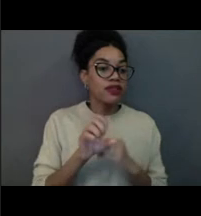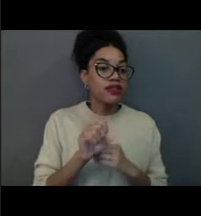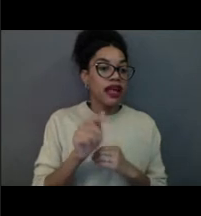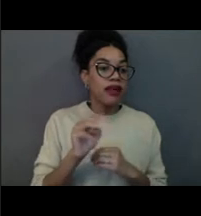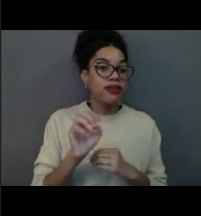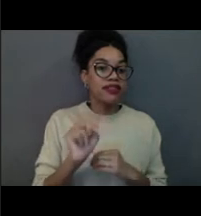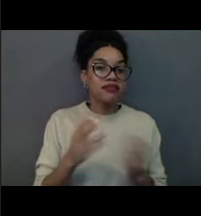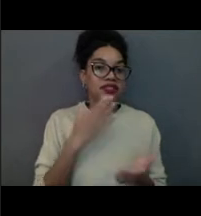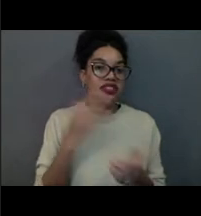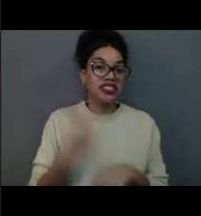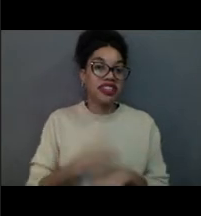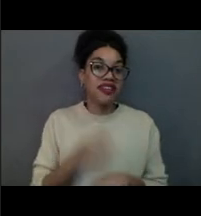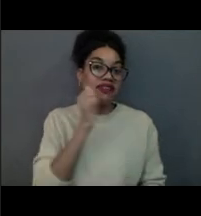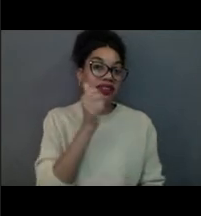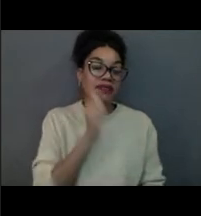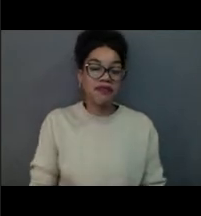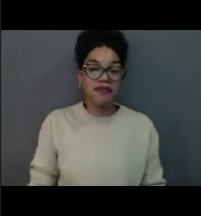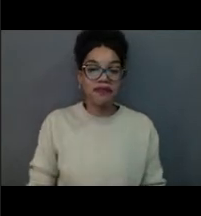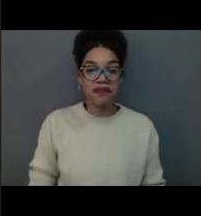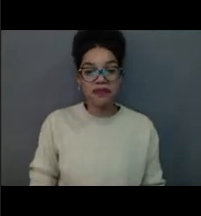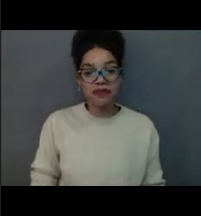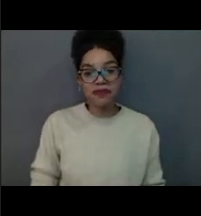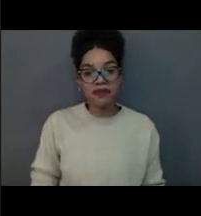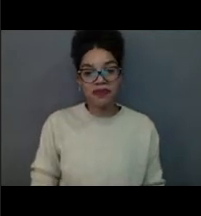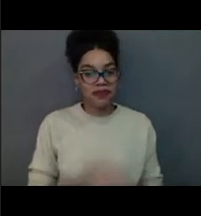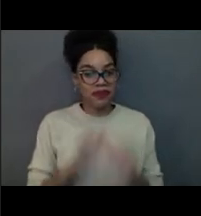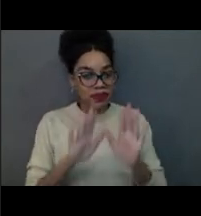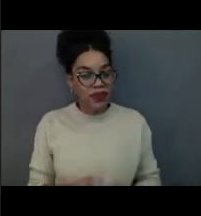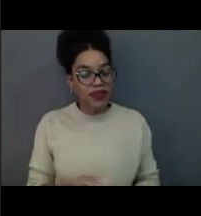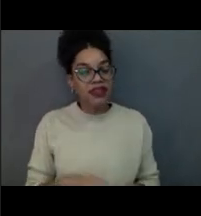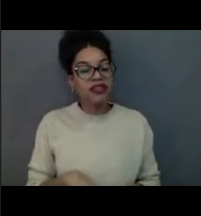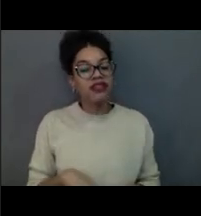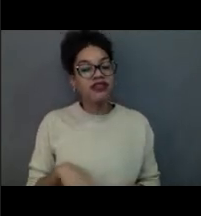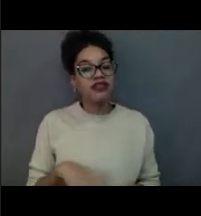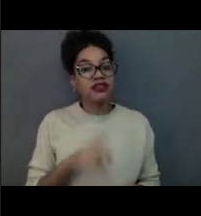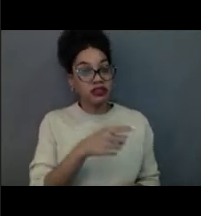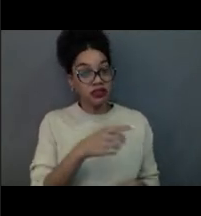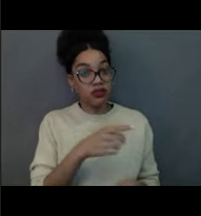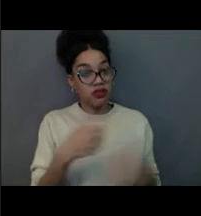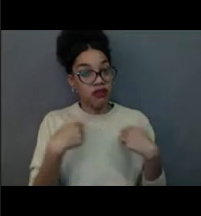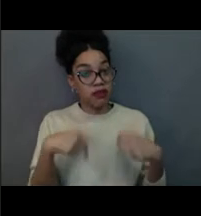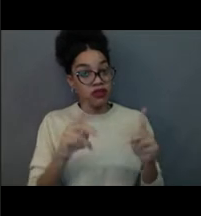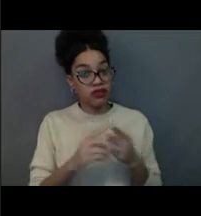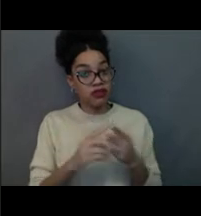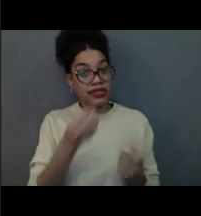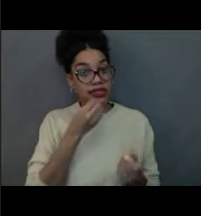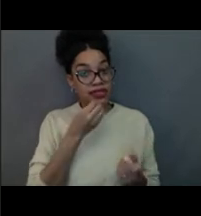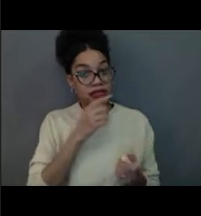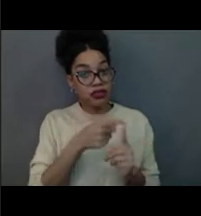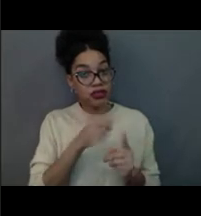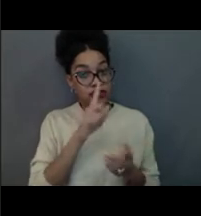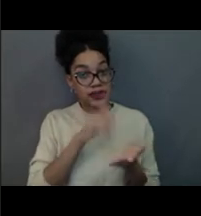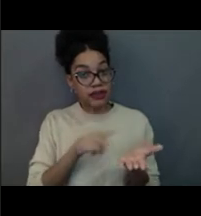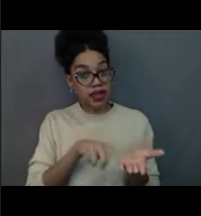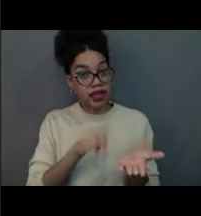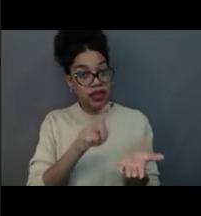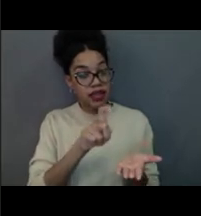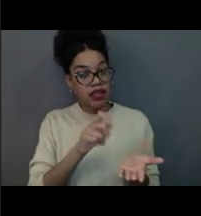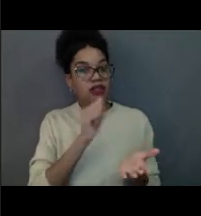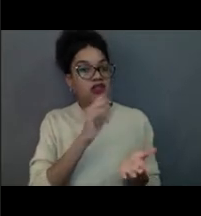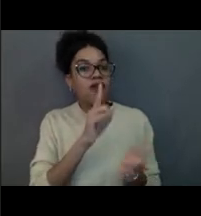day every day. Great. And someone asked if you get to eat the product when you're inspecting. And so I don't want you to answer